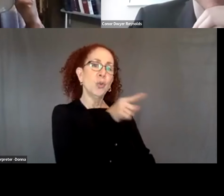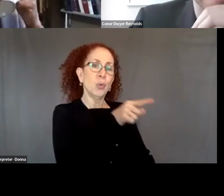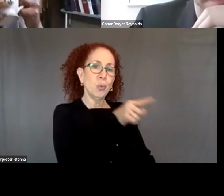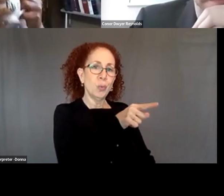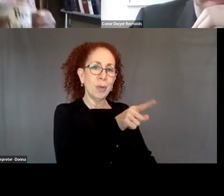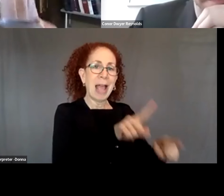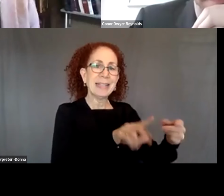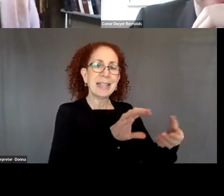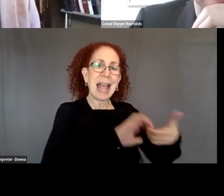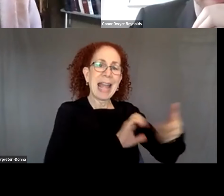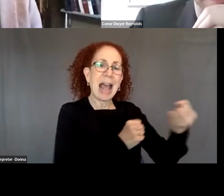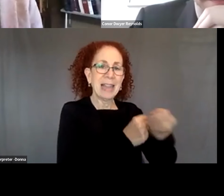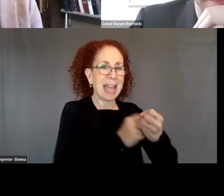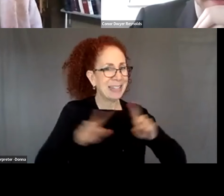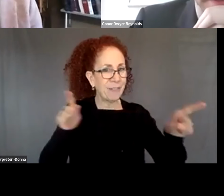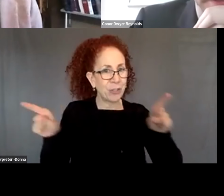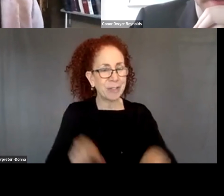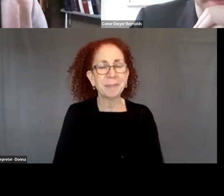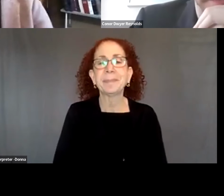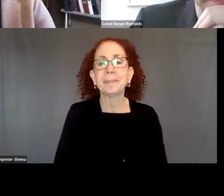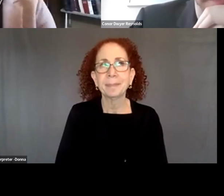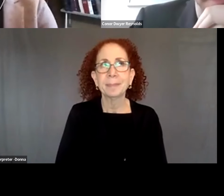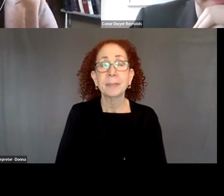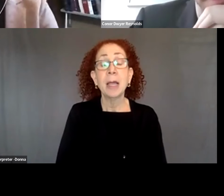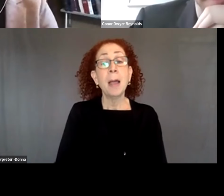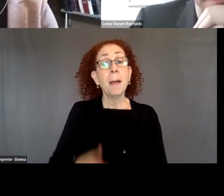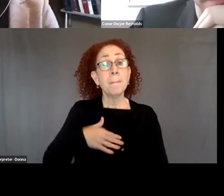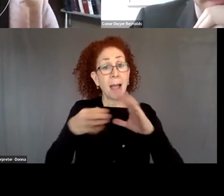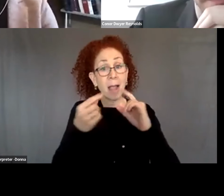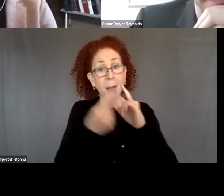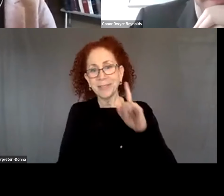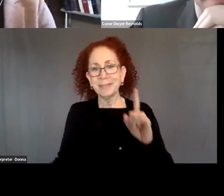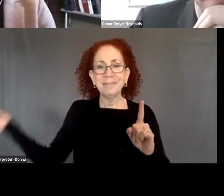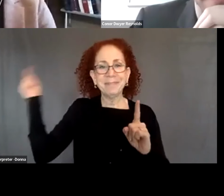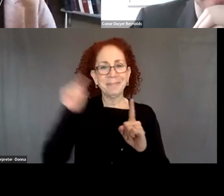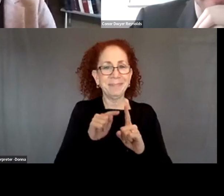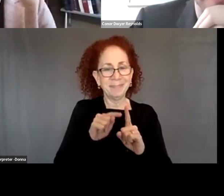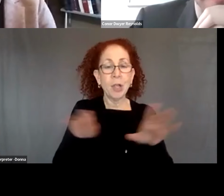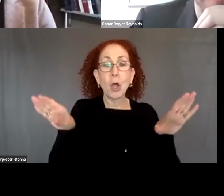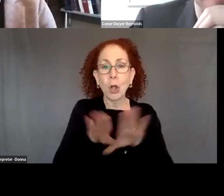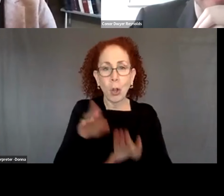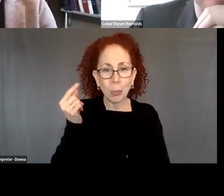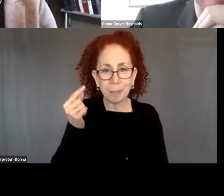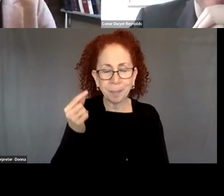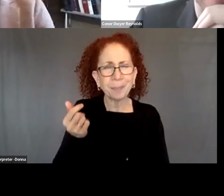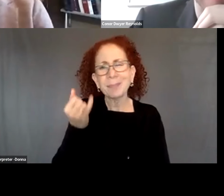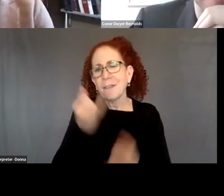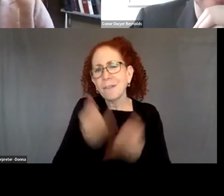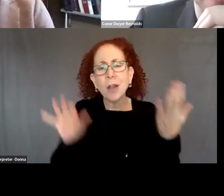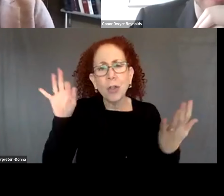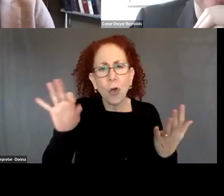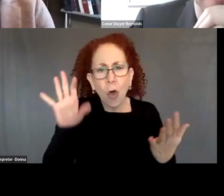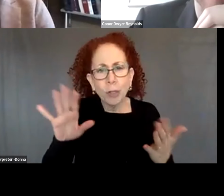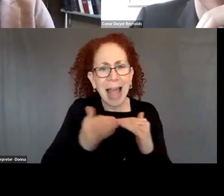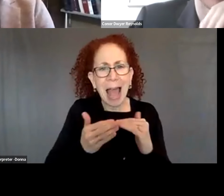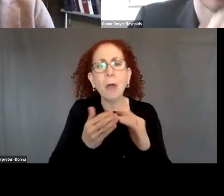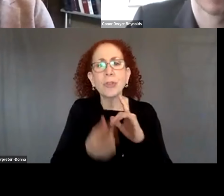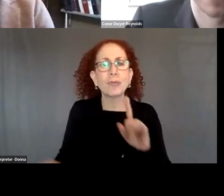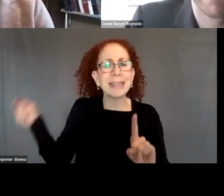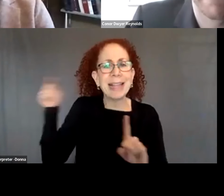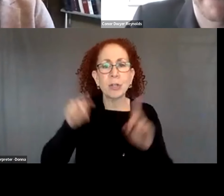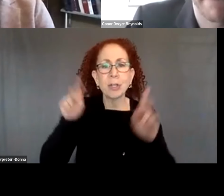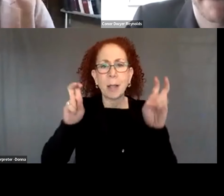ally. So let me conclude where I began, which is with a few final thoughts about how all of this relates back to the